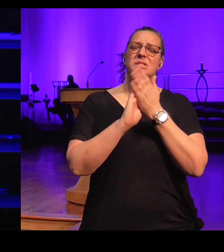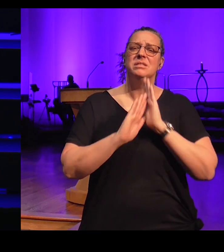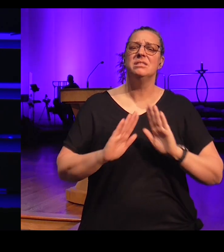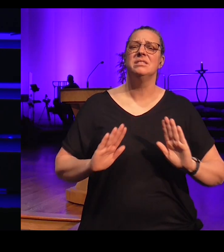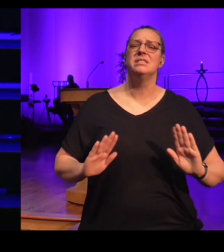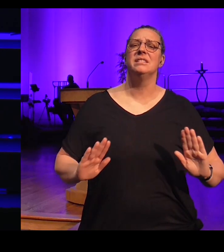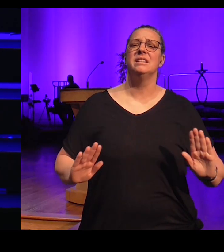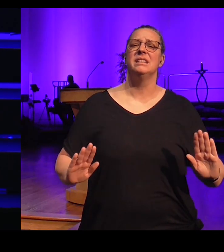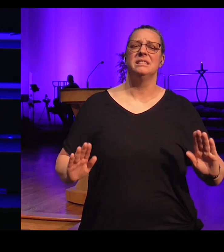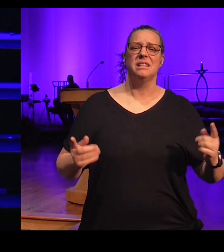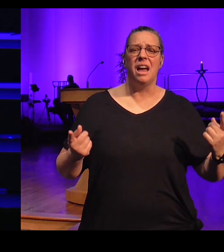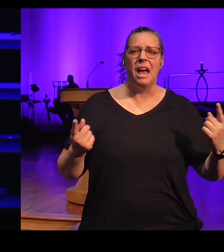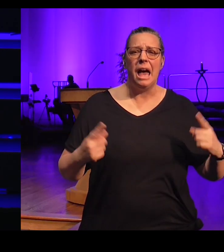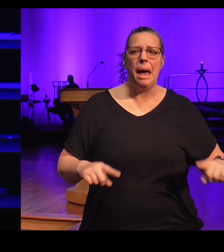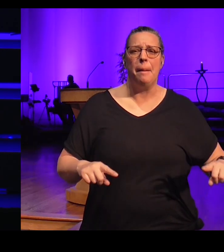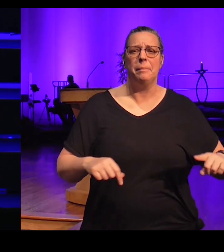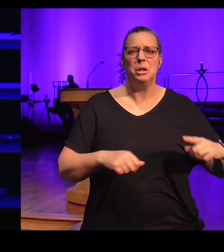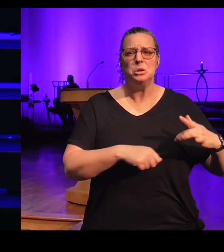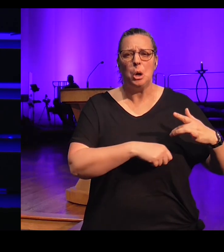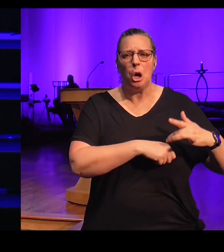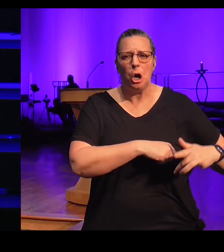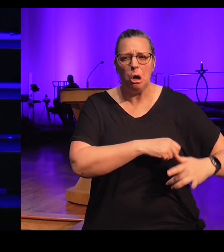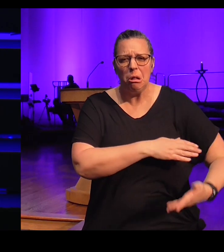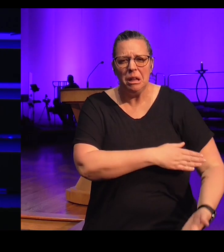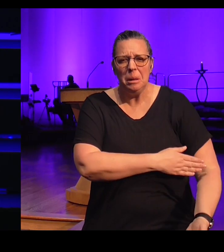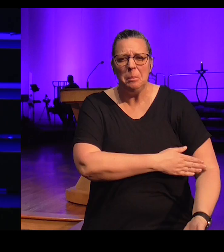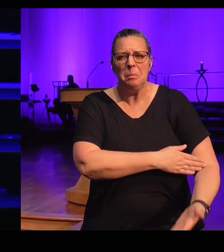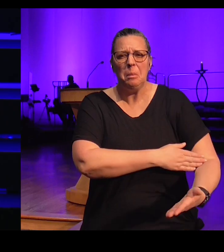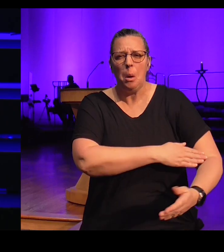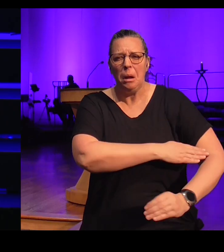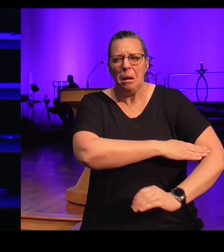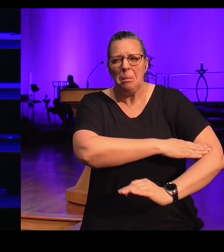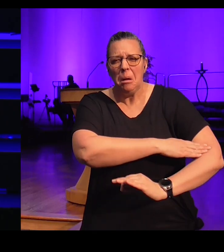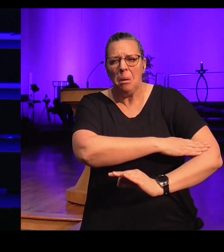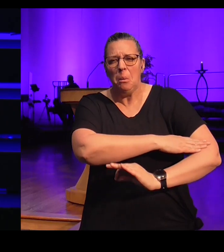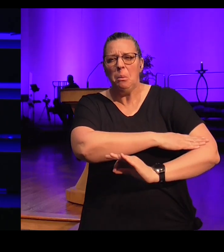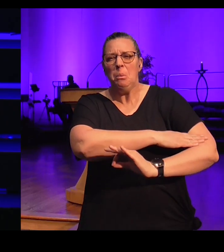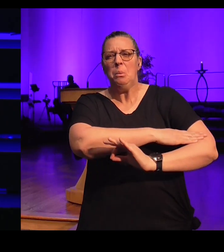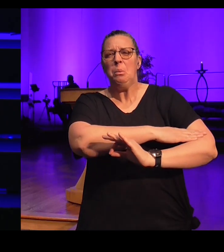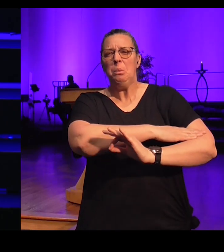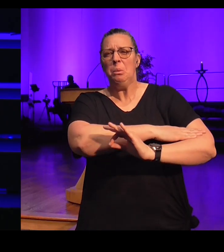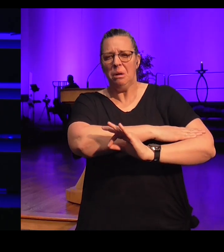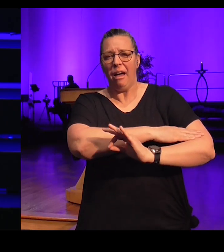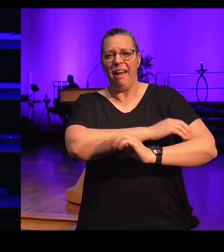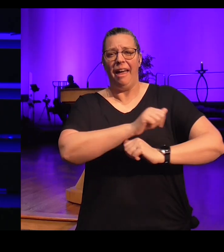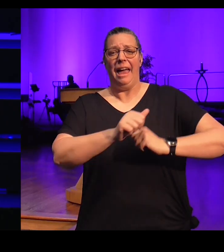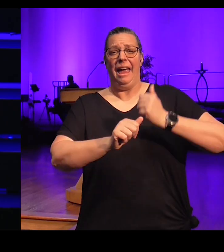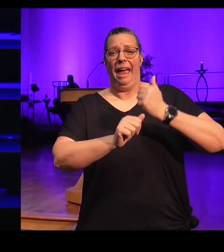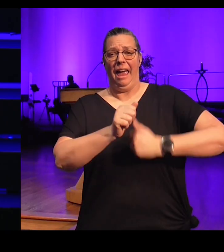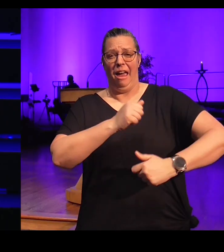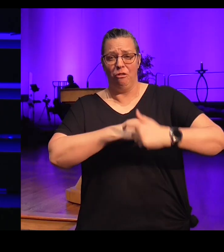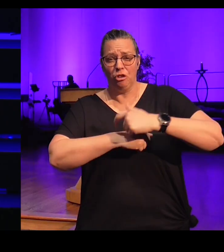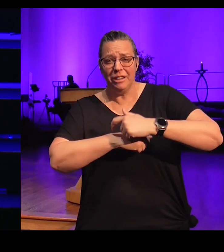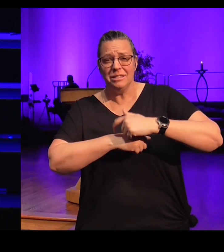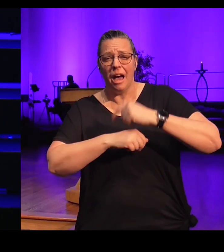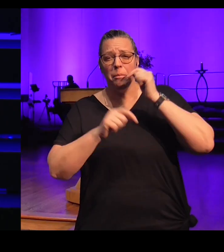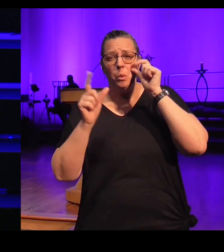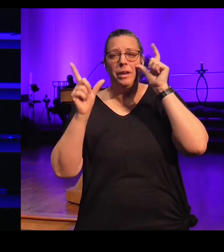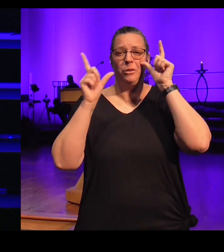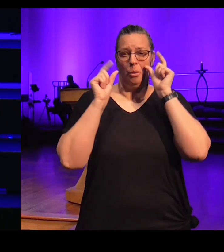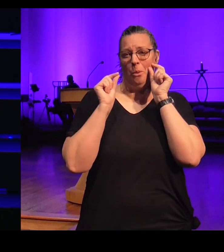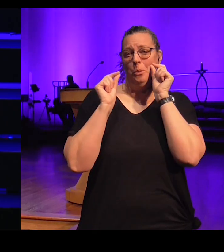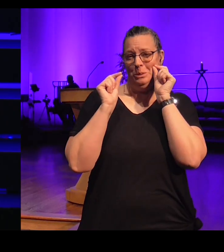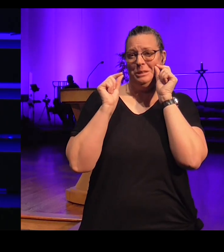in the early dawn, and also every single time we close our